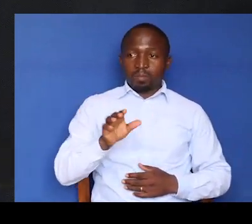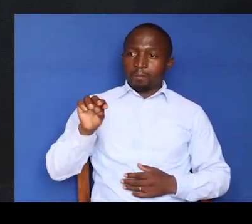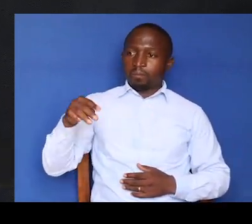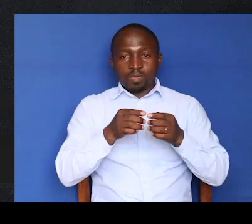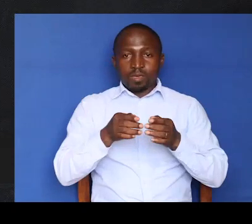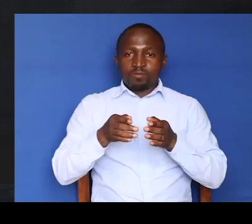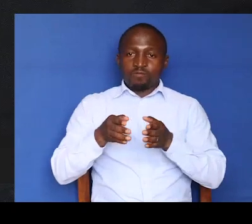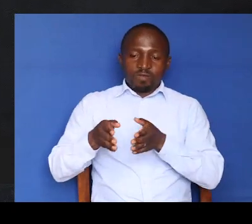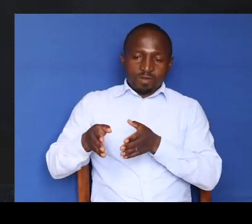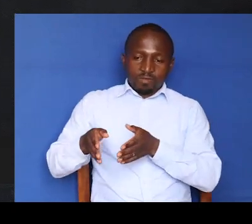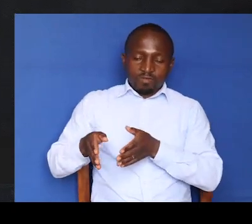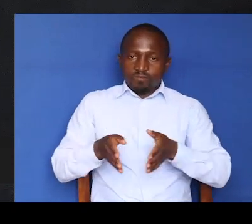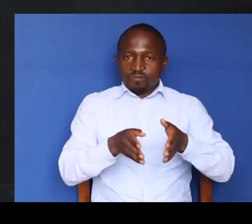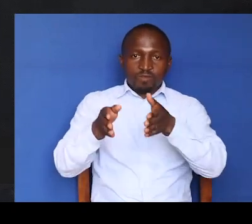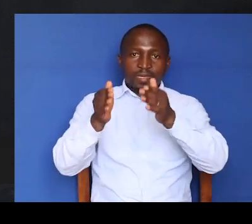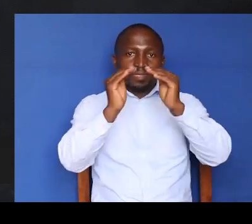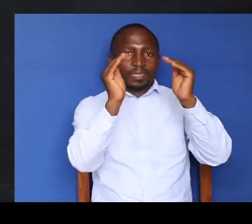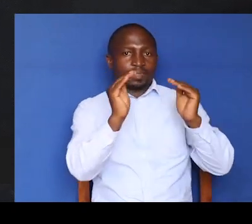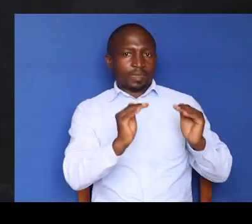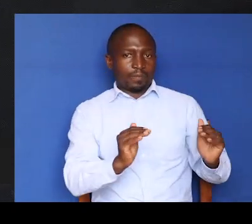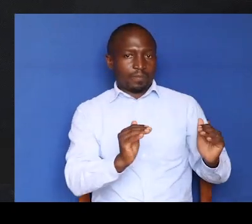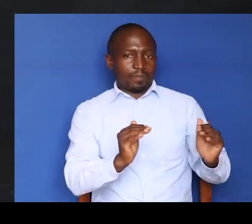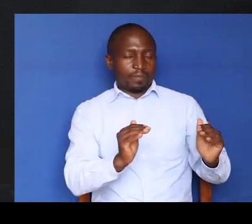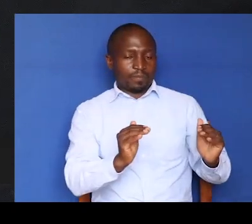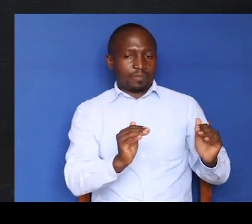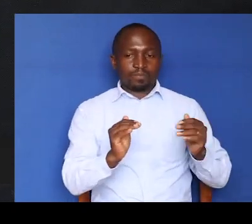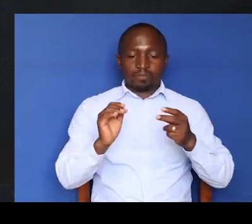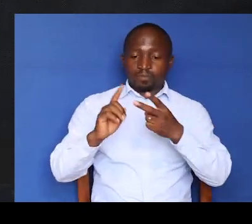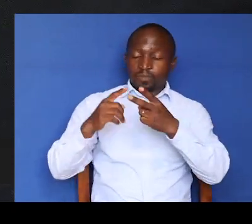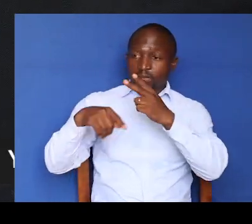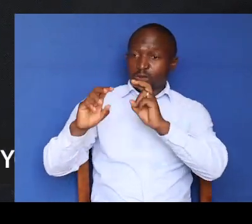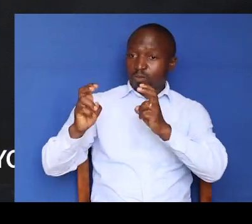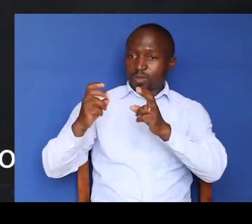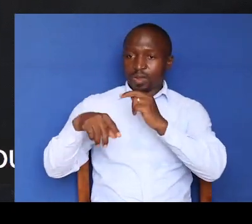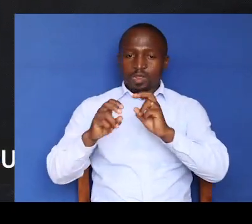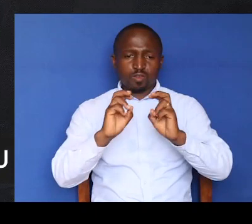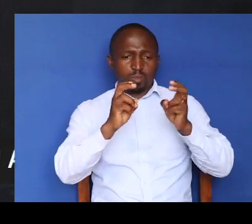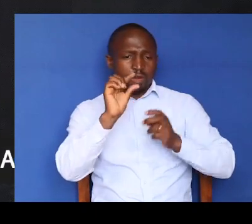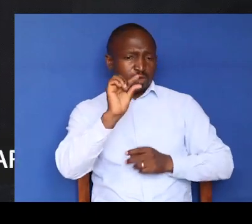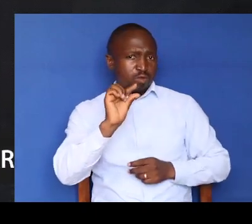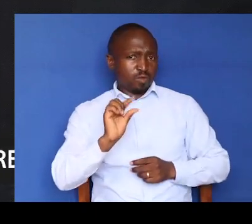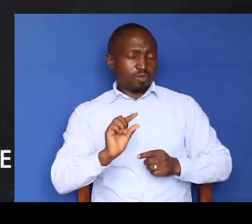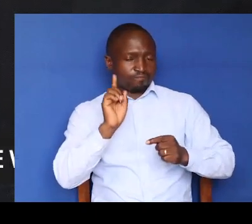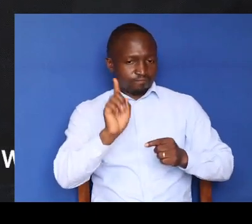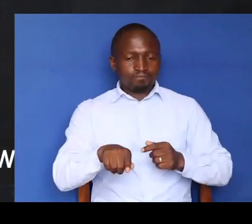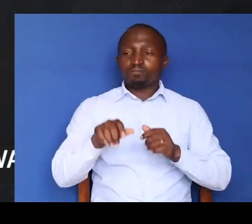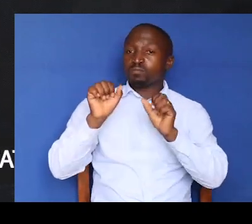teacher. In the topic of river systems, we have a number of concepts we are supposed to